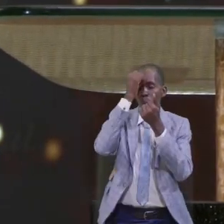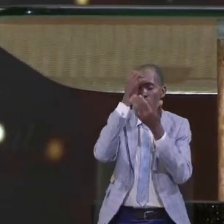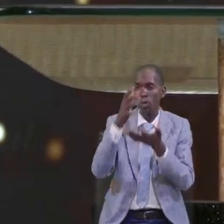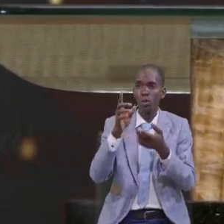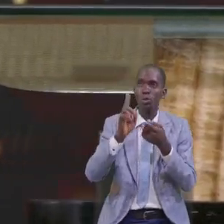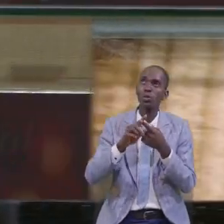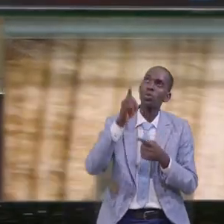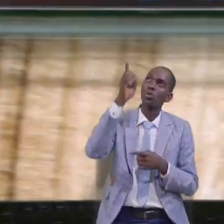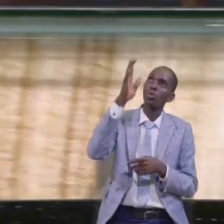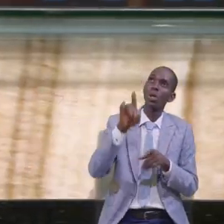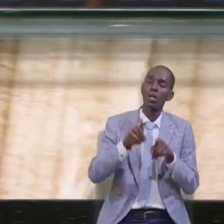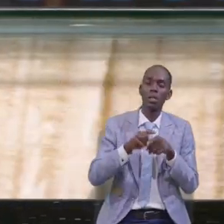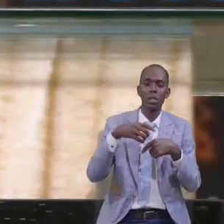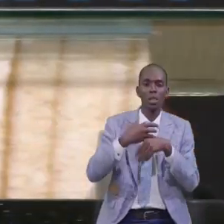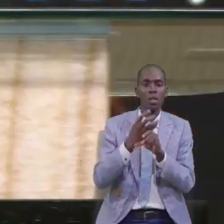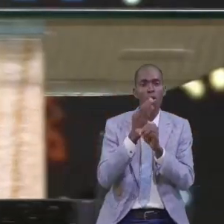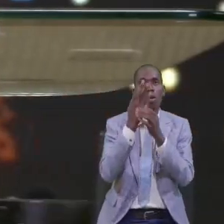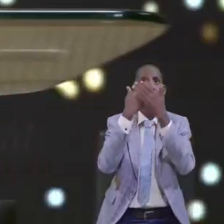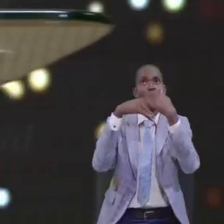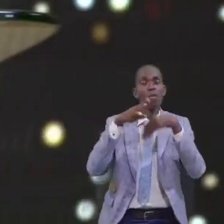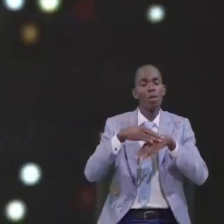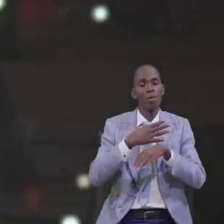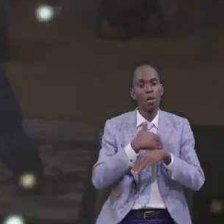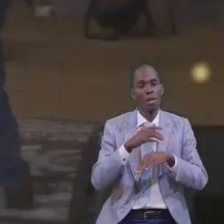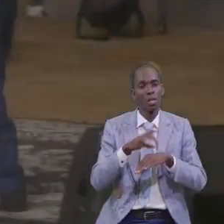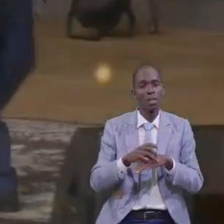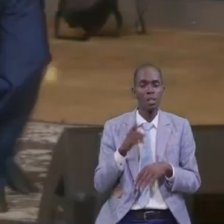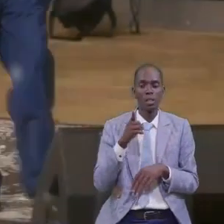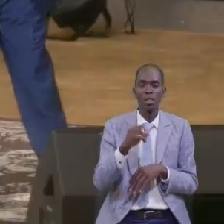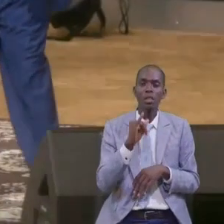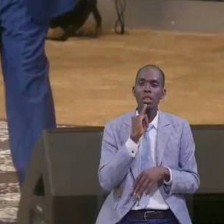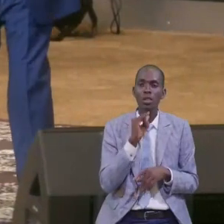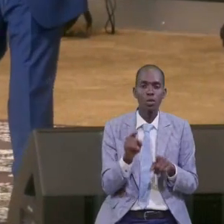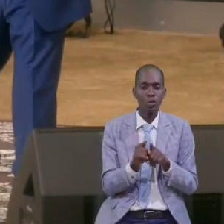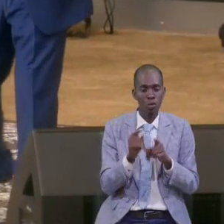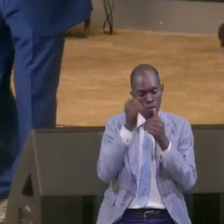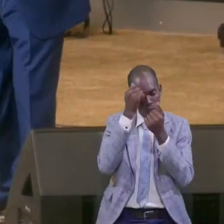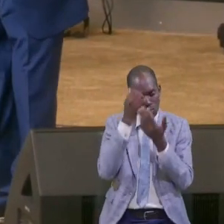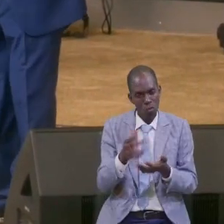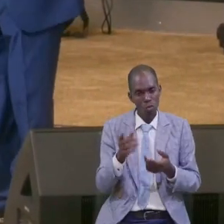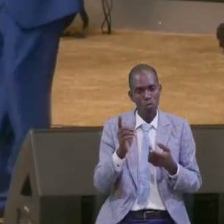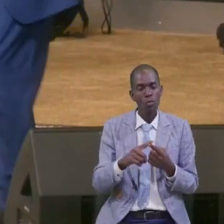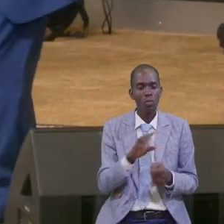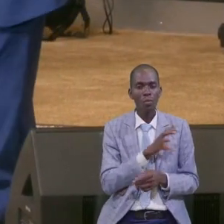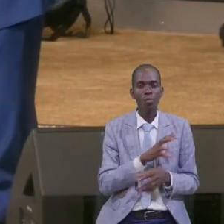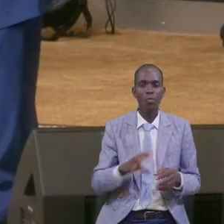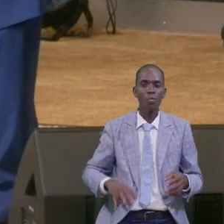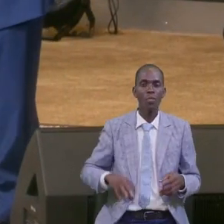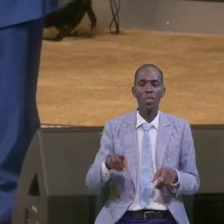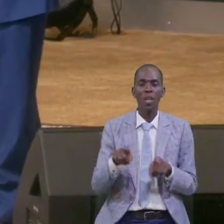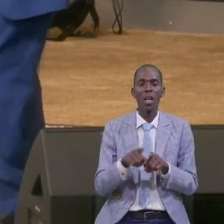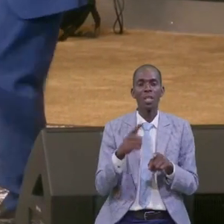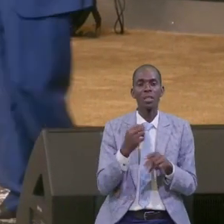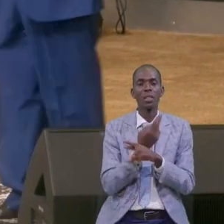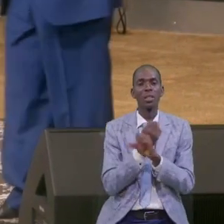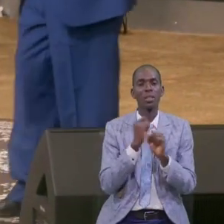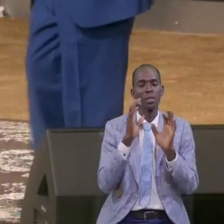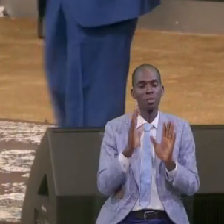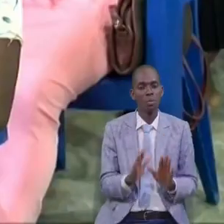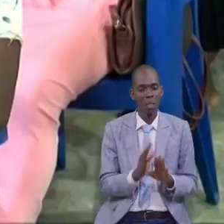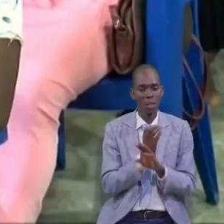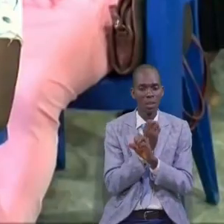of the heavens and the earth. He is submissive to Christ as his redeemer, as a savior. And